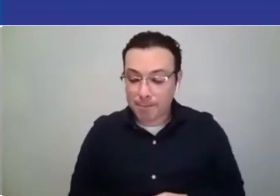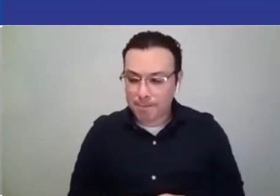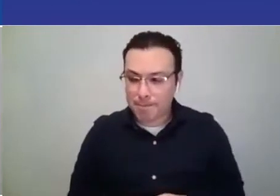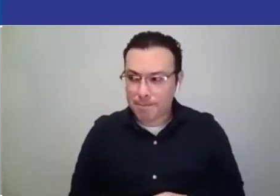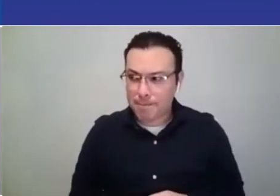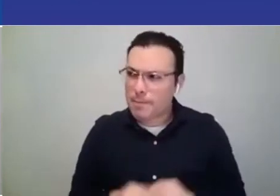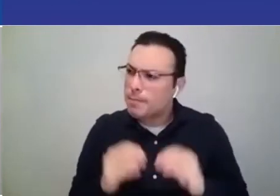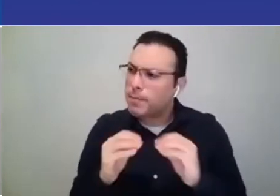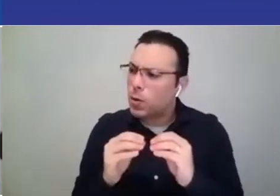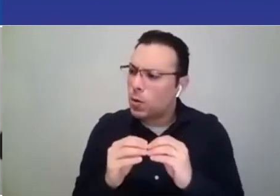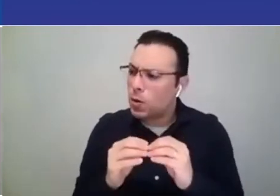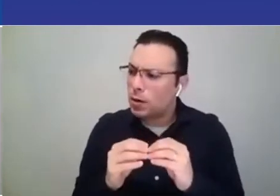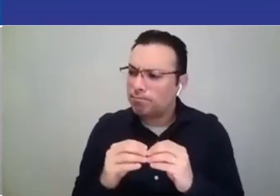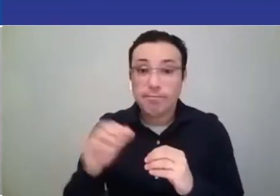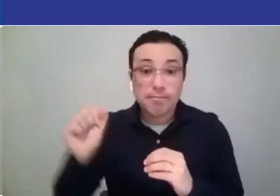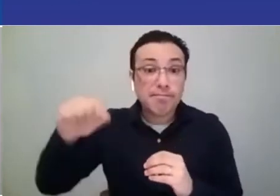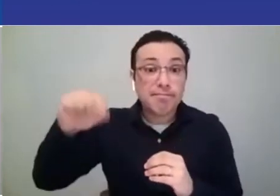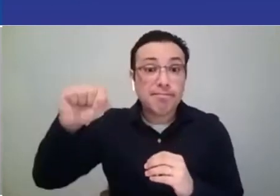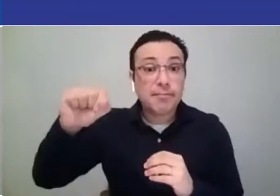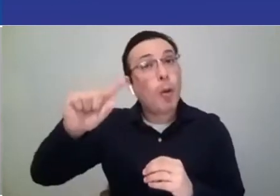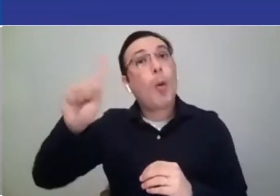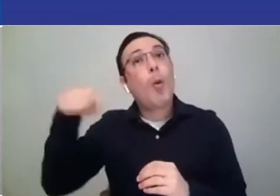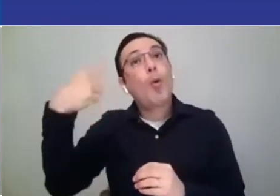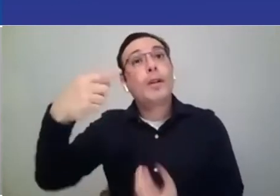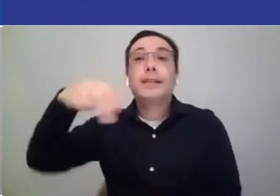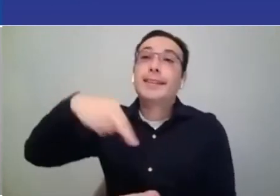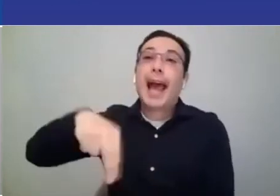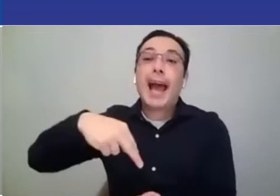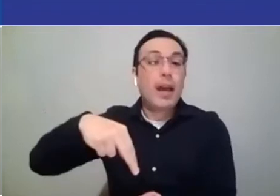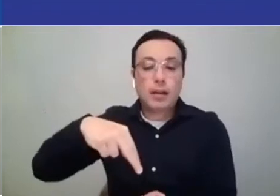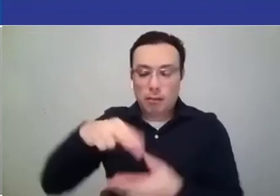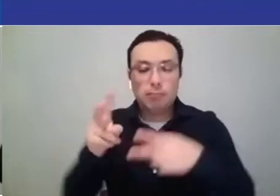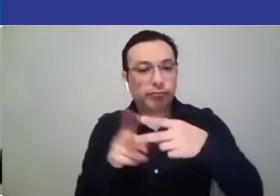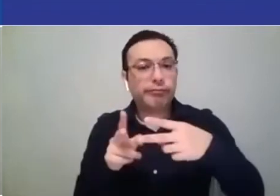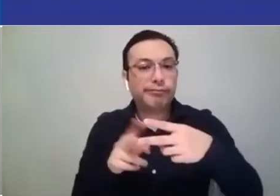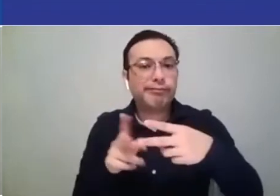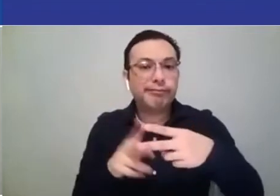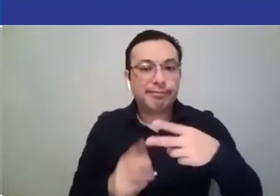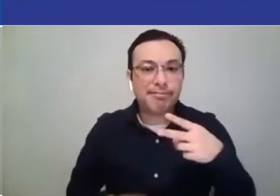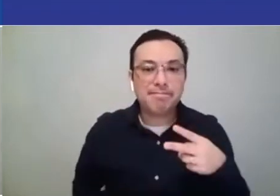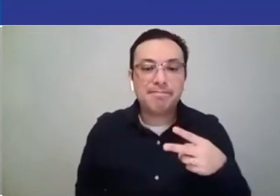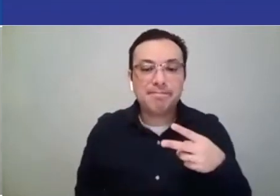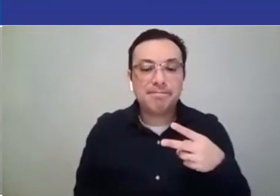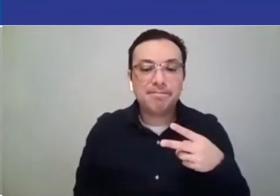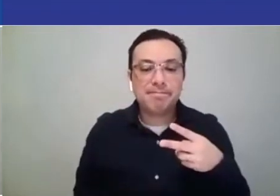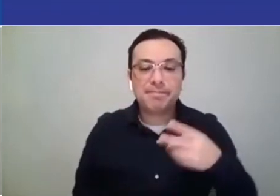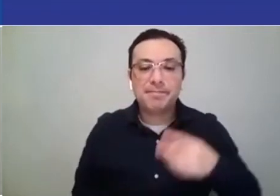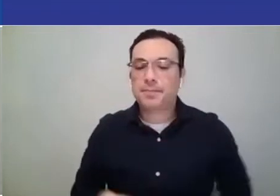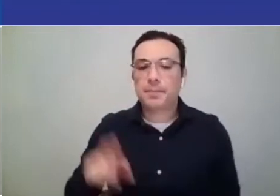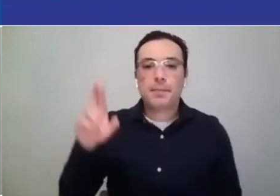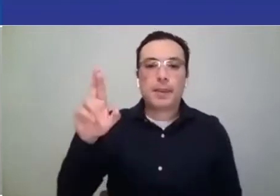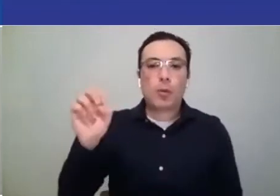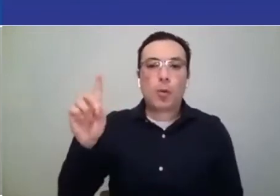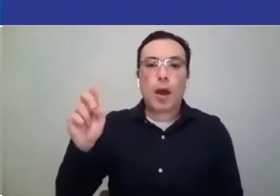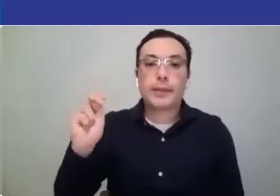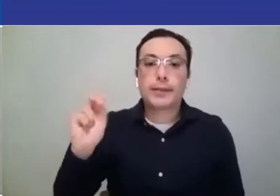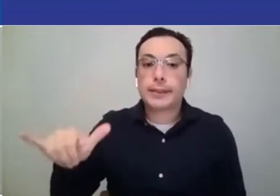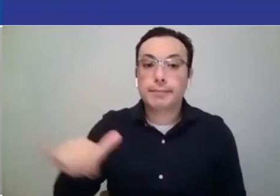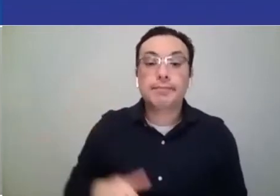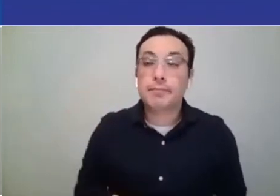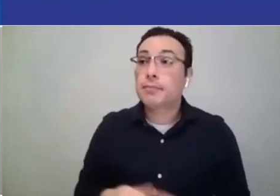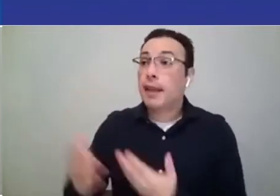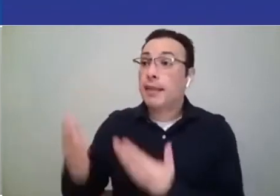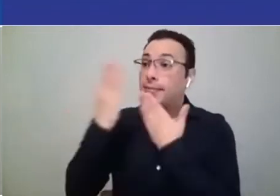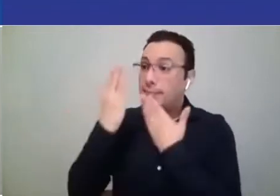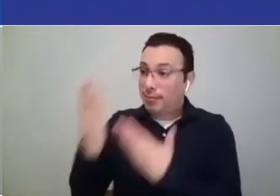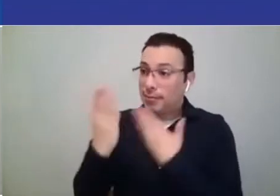another aspect of it? Yeah. So that's really, those are two examples that come to mind. That's great.